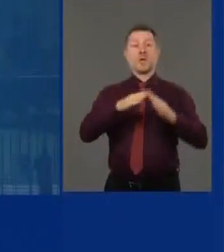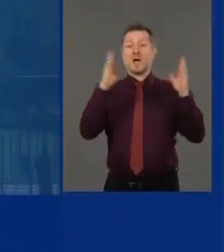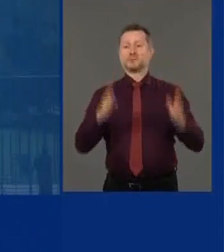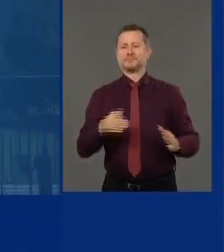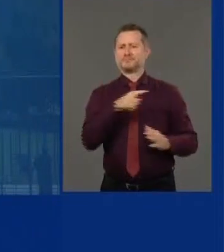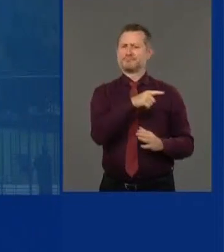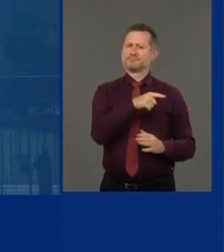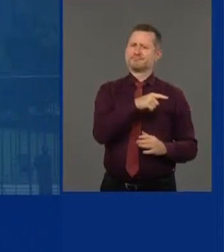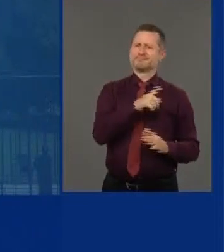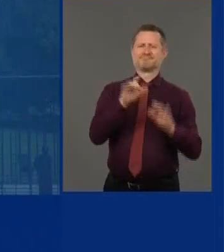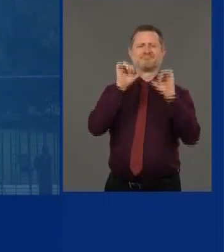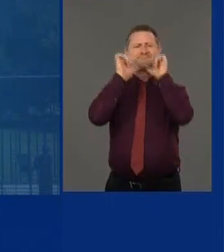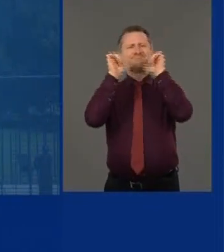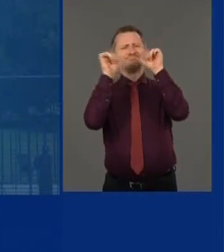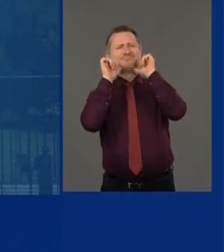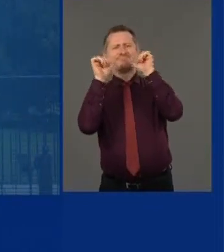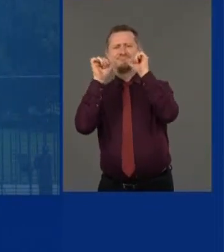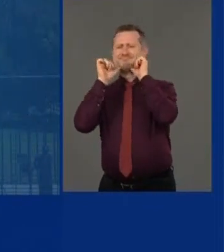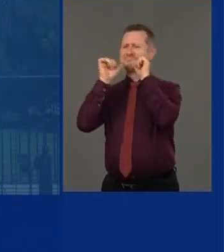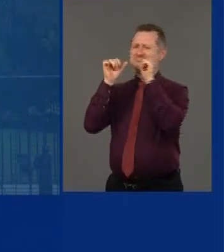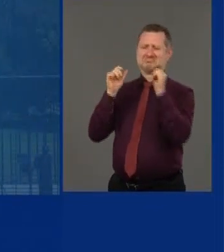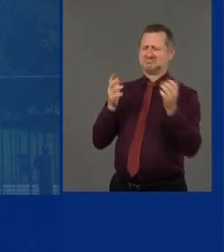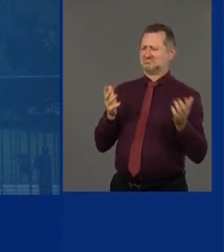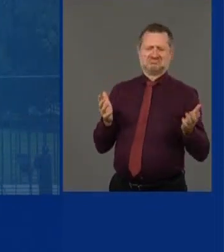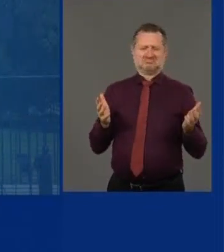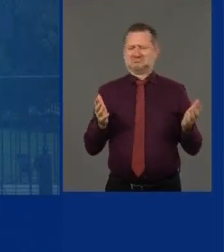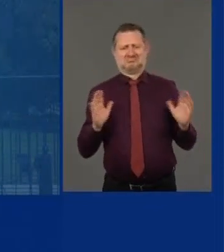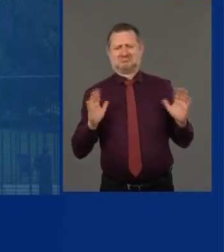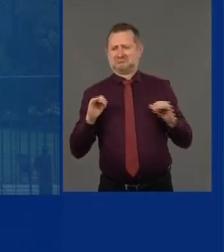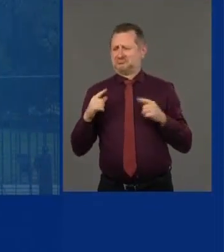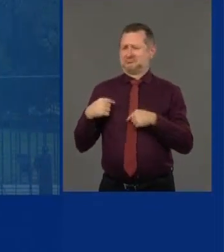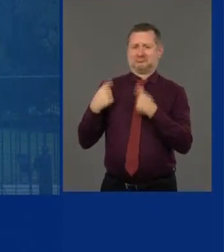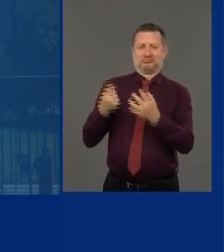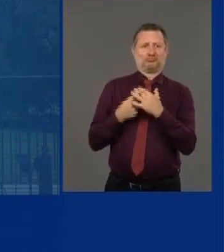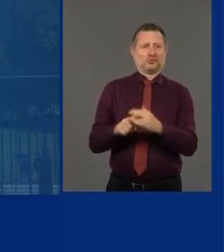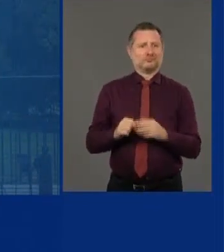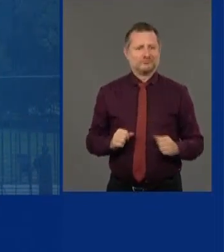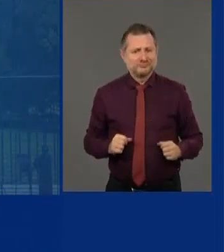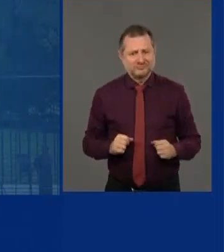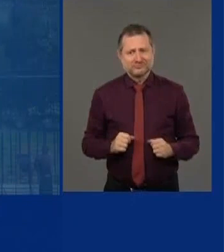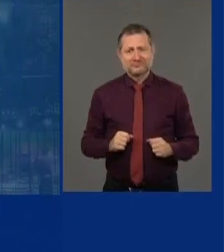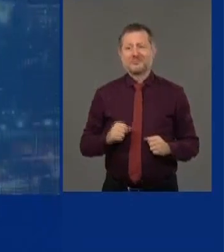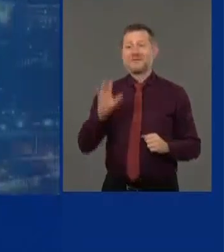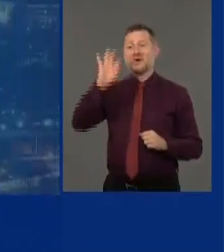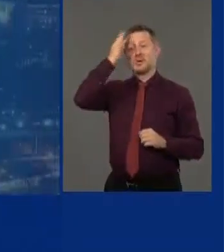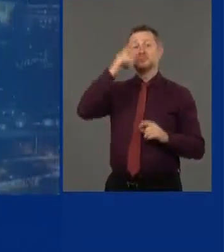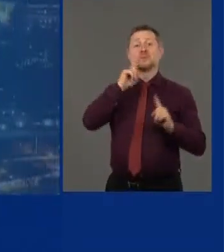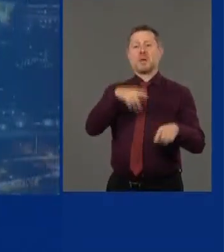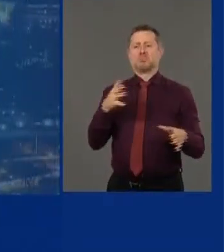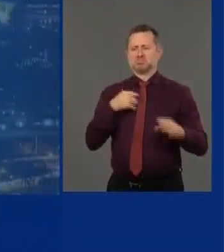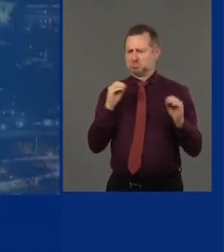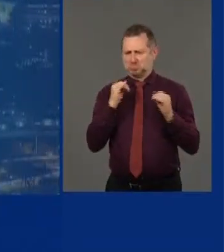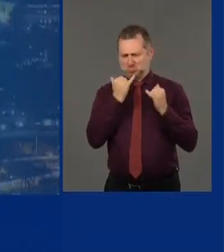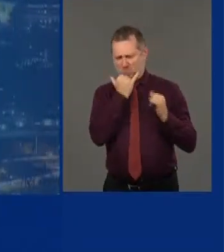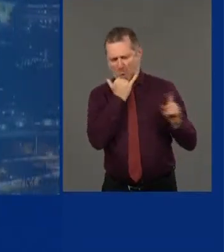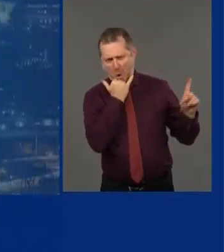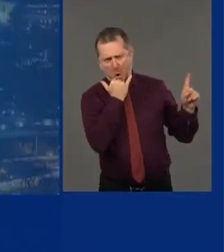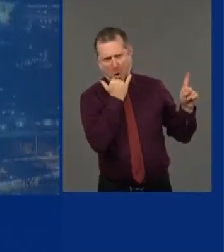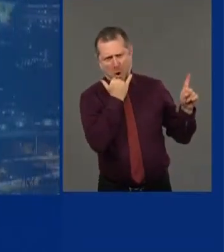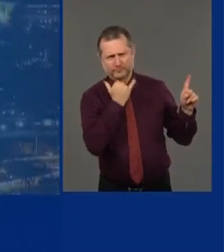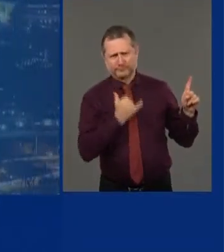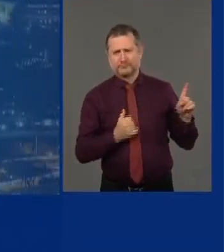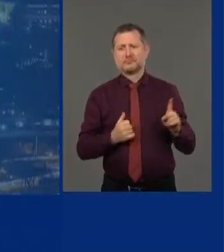denial on coronavirus from the get-go, and the federal response has just been wrong.